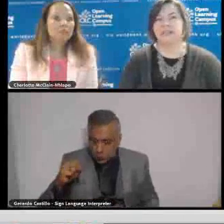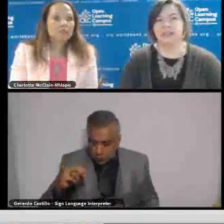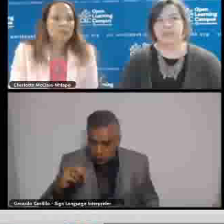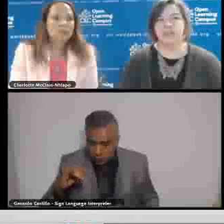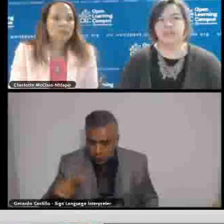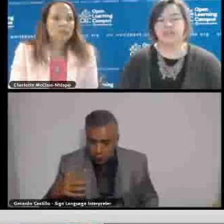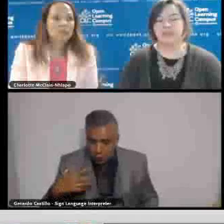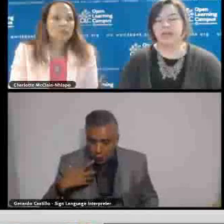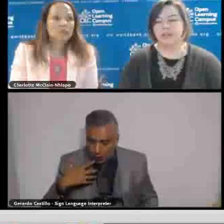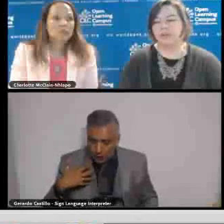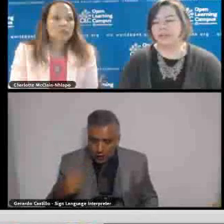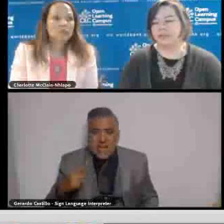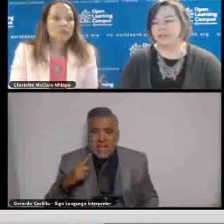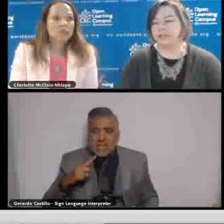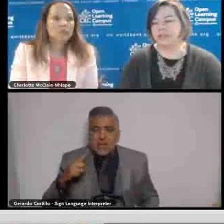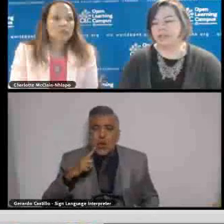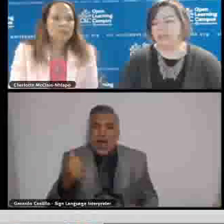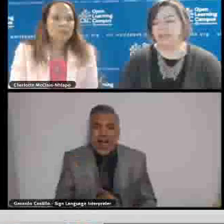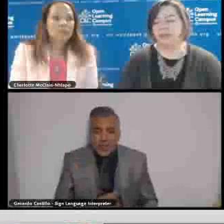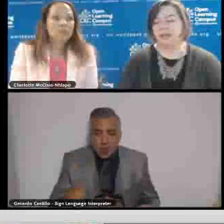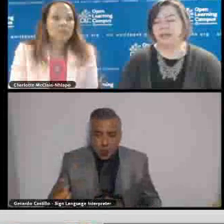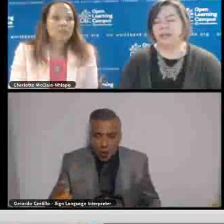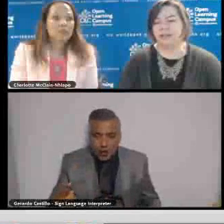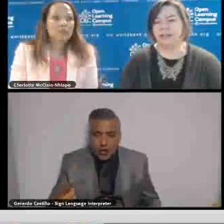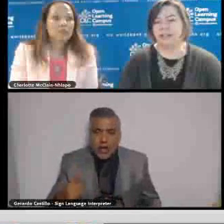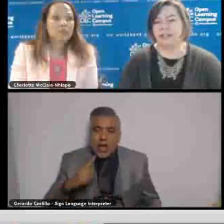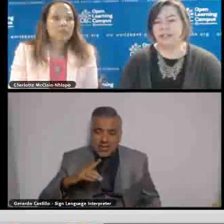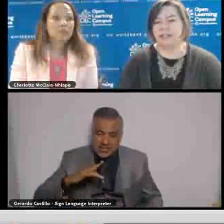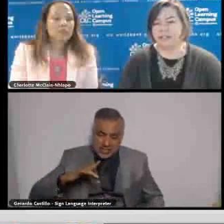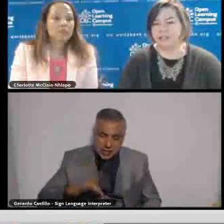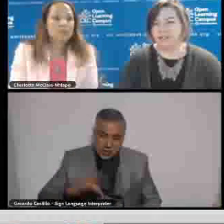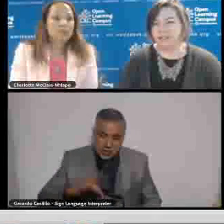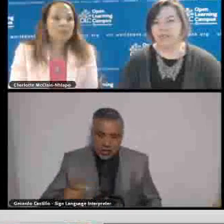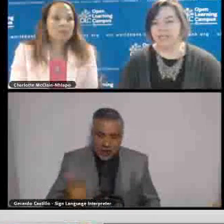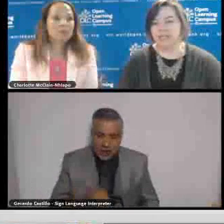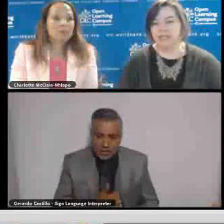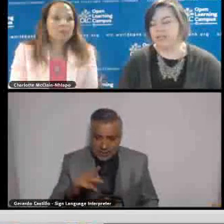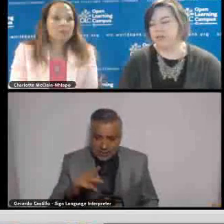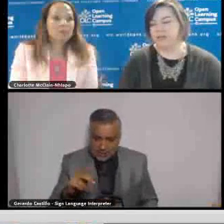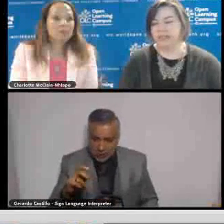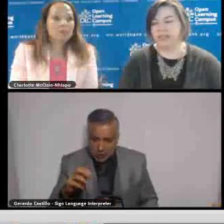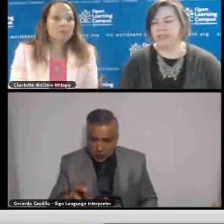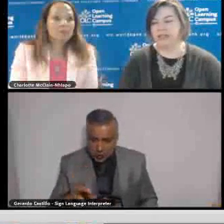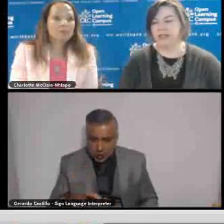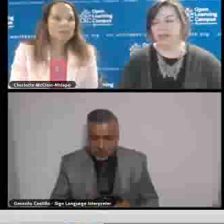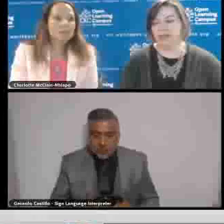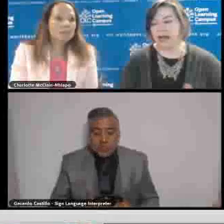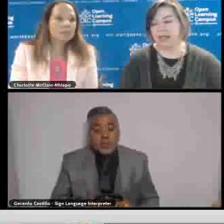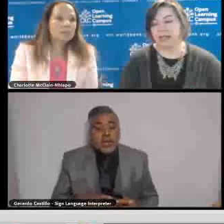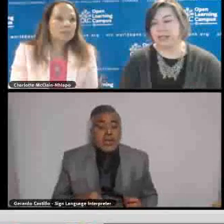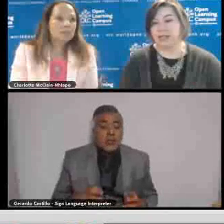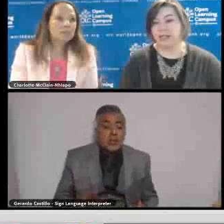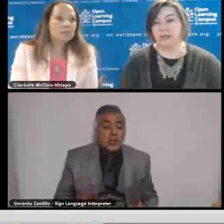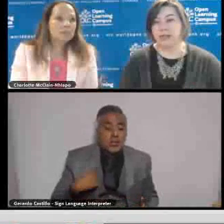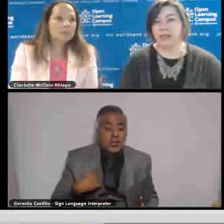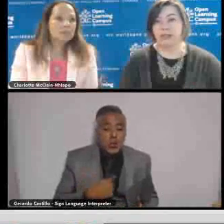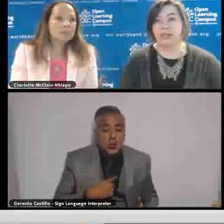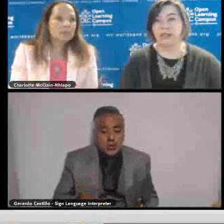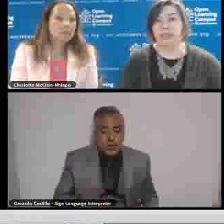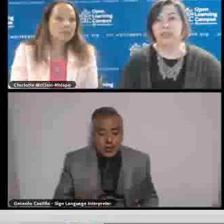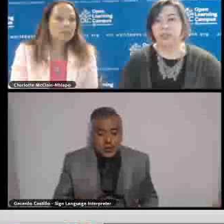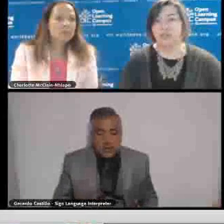issue for everyone. It really touches upon every sector. In education, we need, in a highly disaster-prone country, you